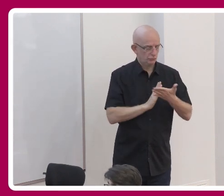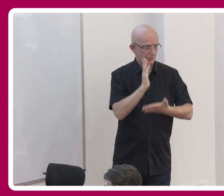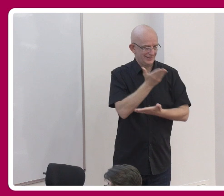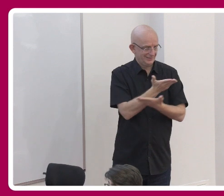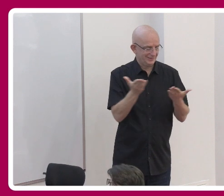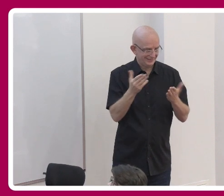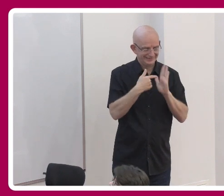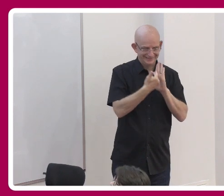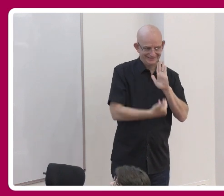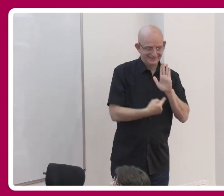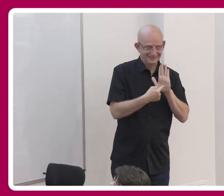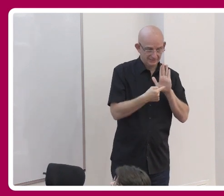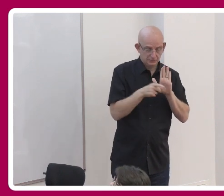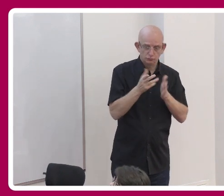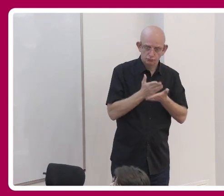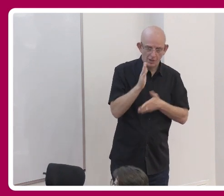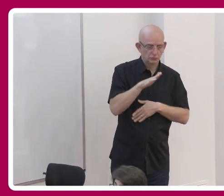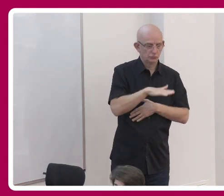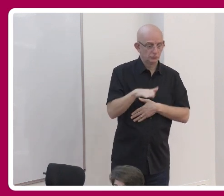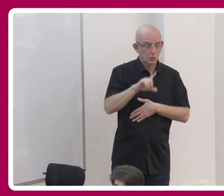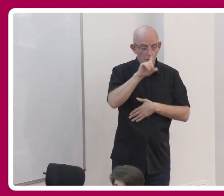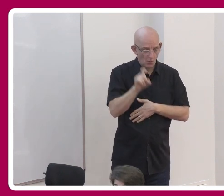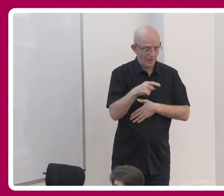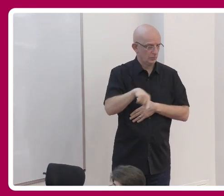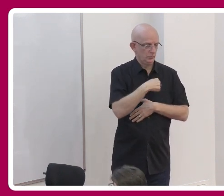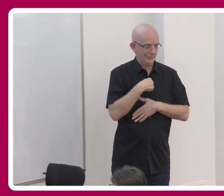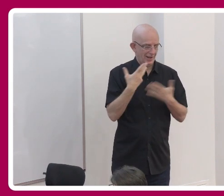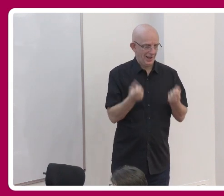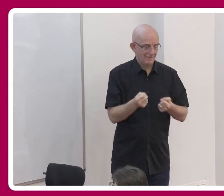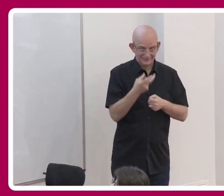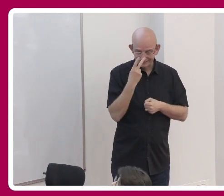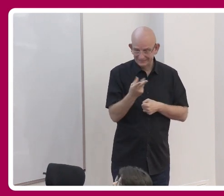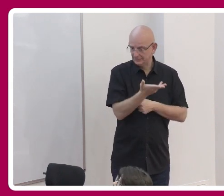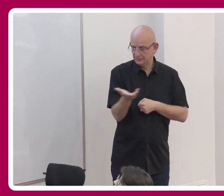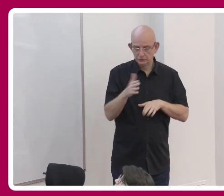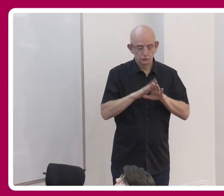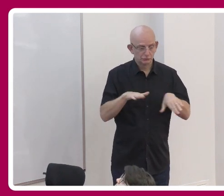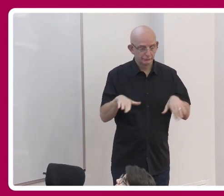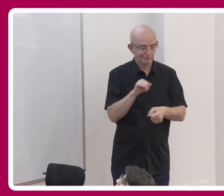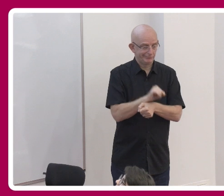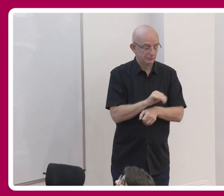concluding observations on this. And then finally, at national level,